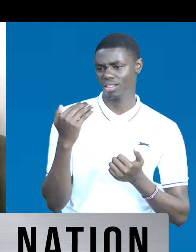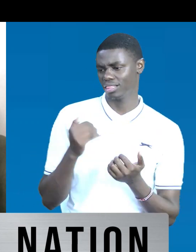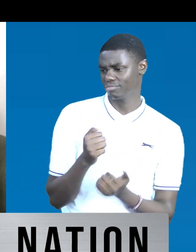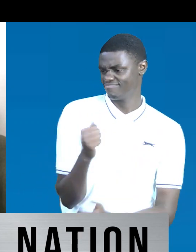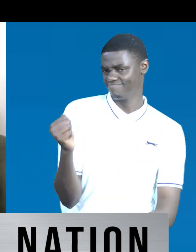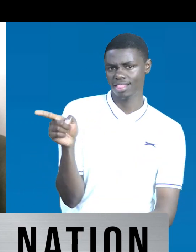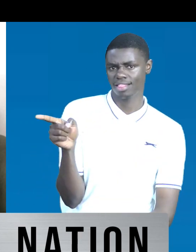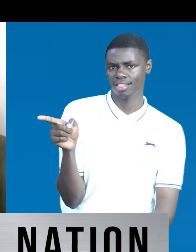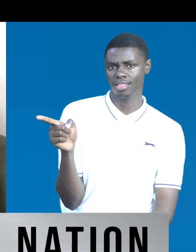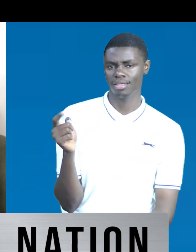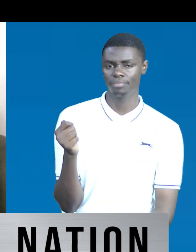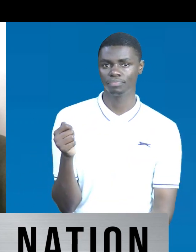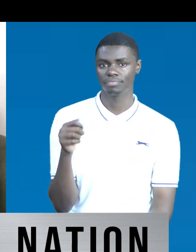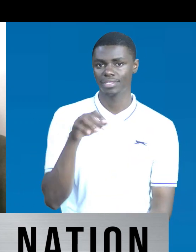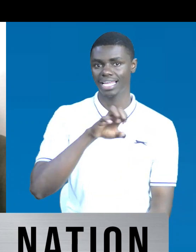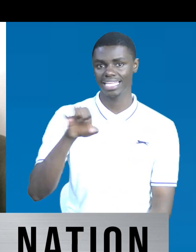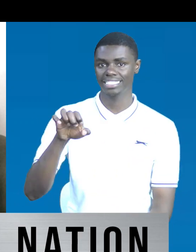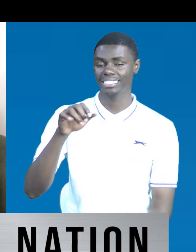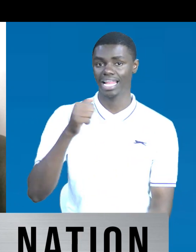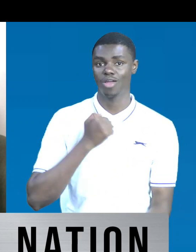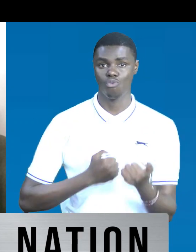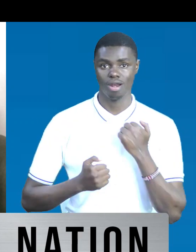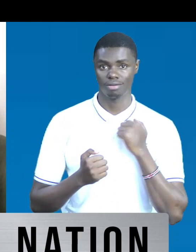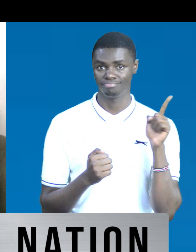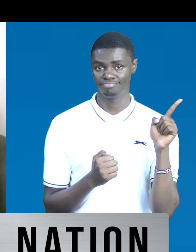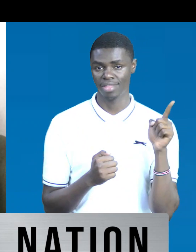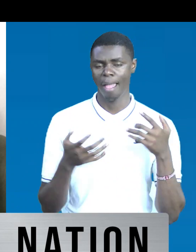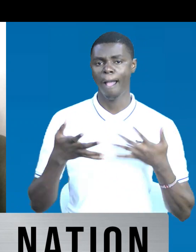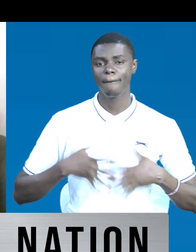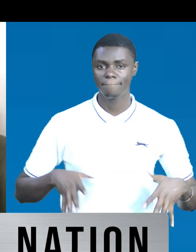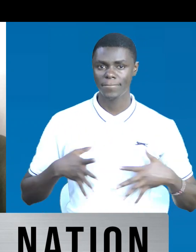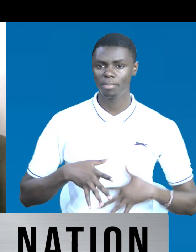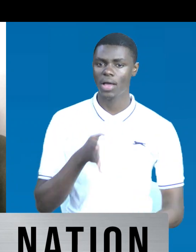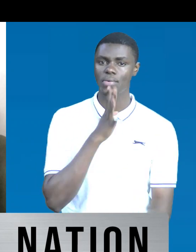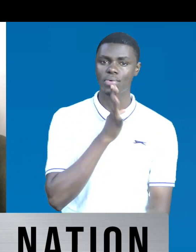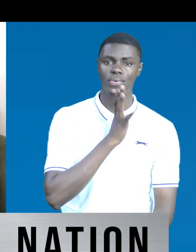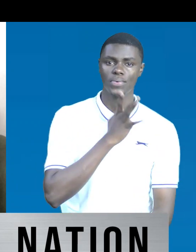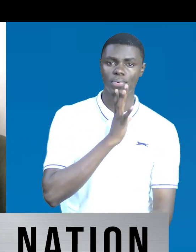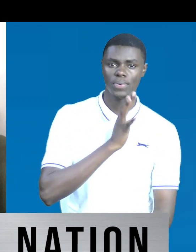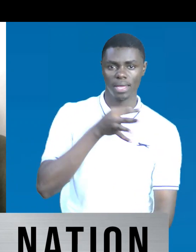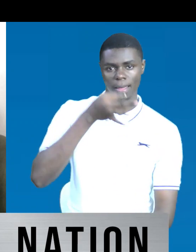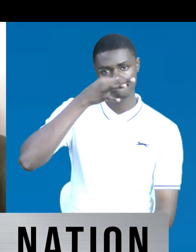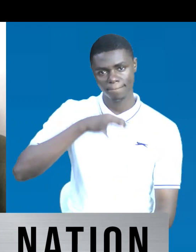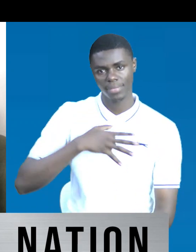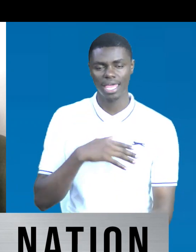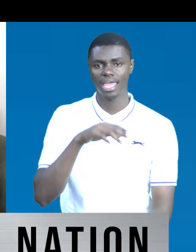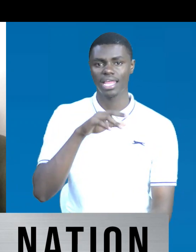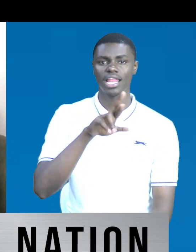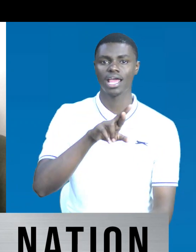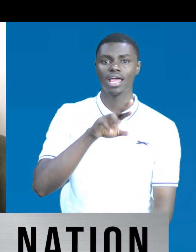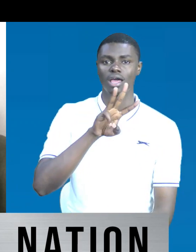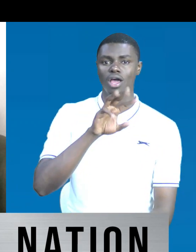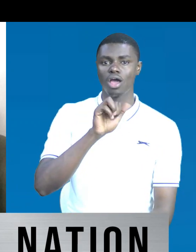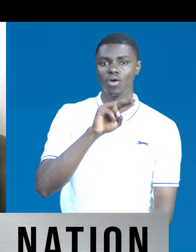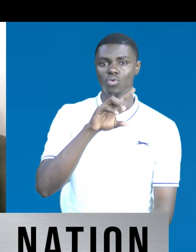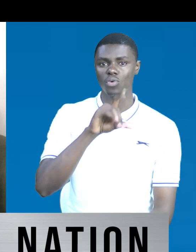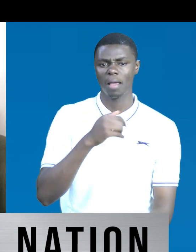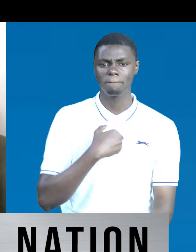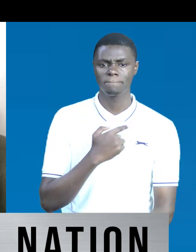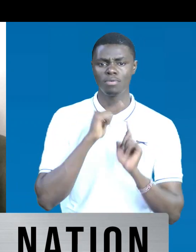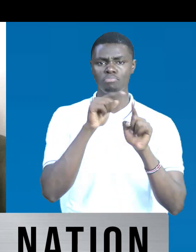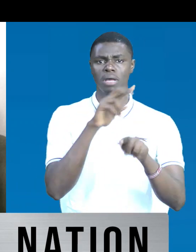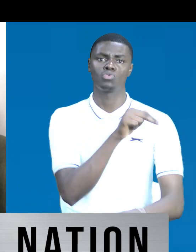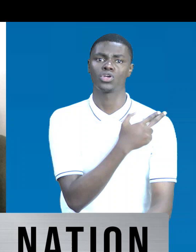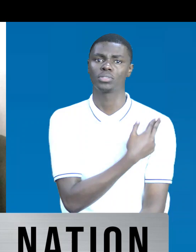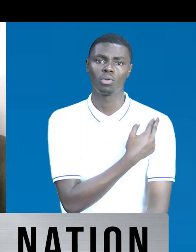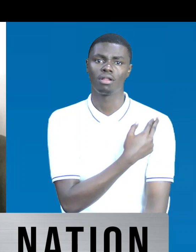here, eastern Rwanda, and the people were speaking French and Kinyarwanda, and I had to rush to a